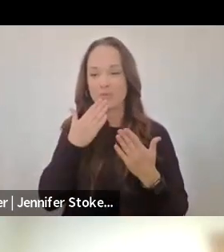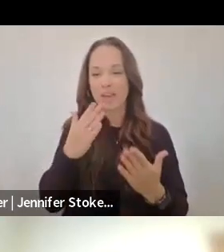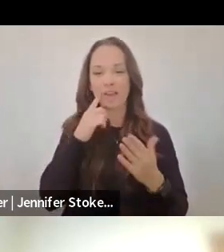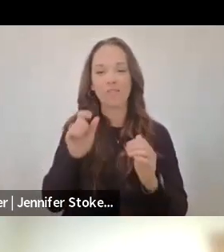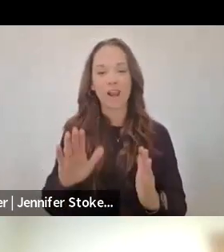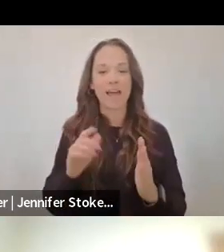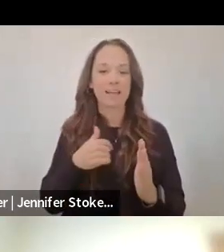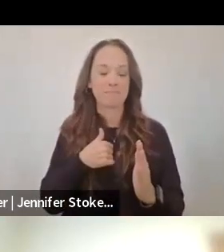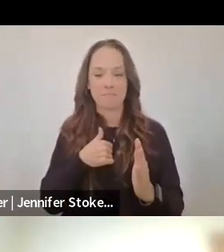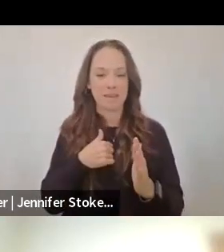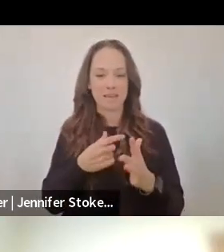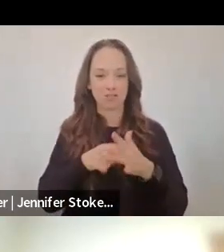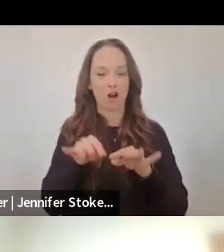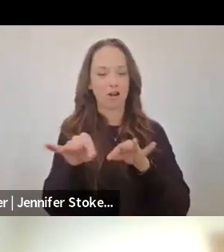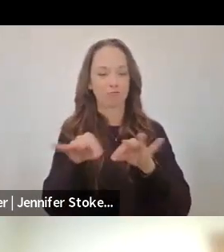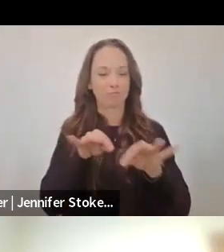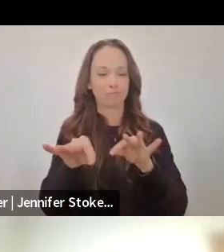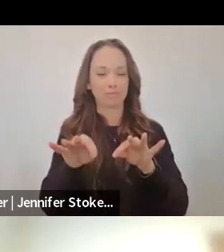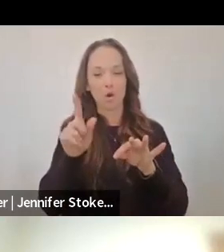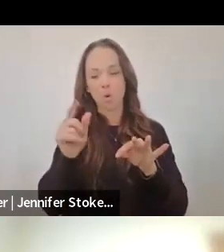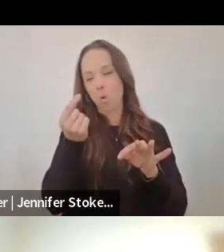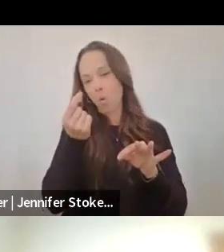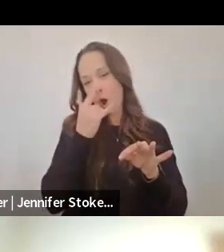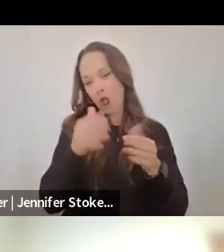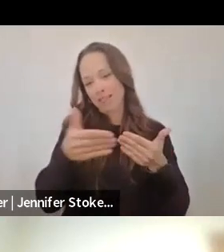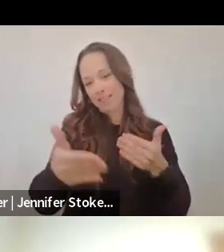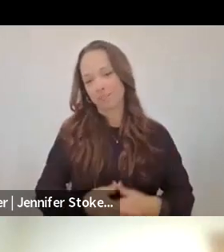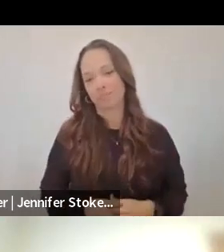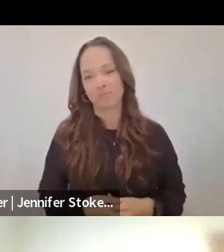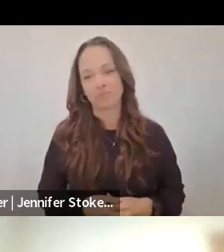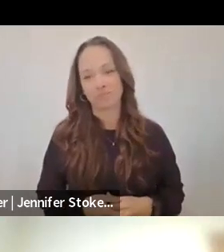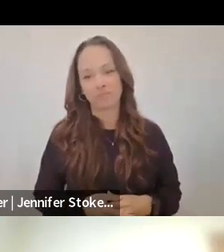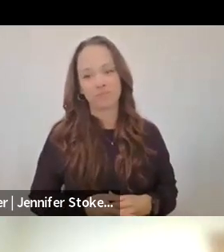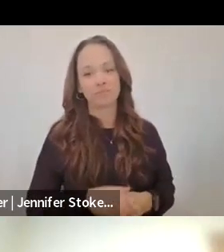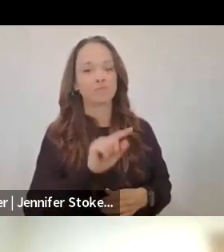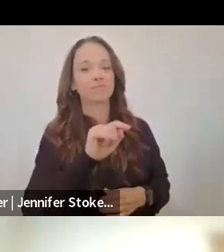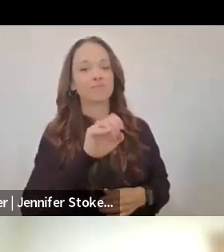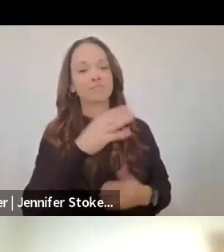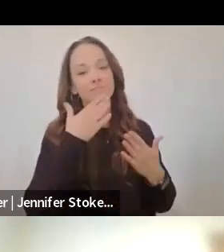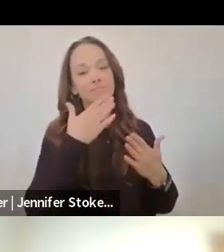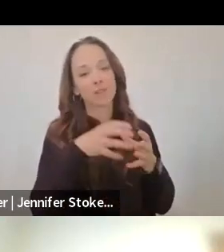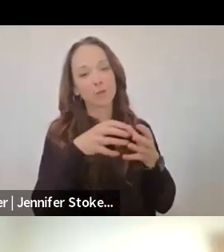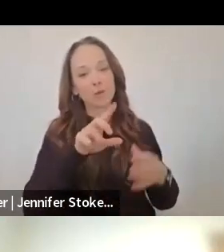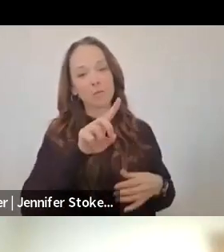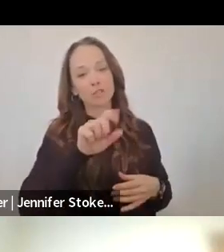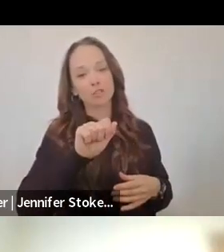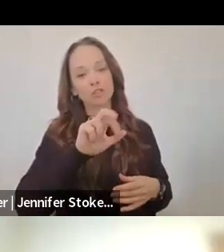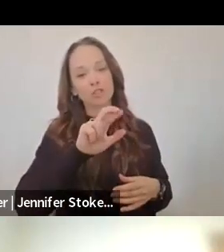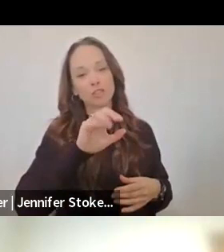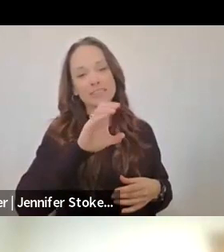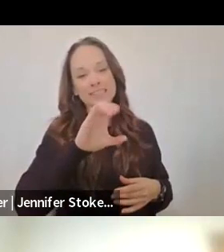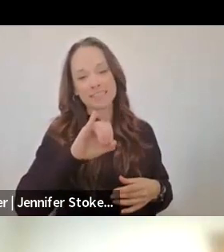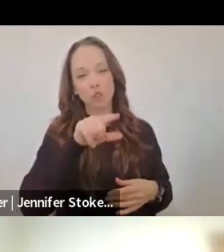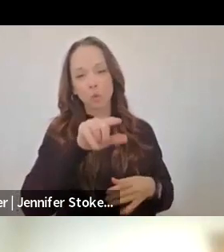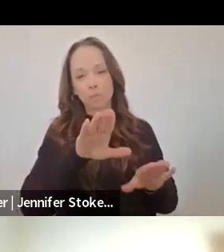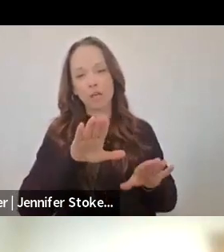kind of lay the groundwork for what we're going to be talking about today. Great. Thank you so much, Darcy. You would be an incredible free diver, I